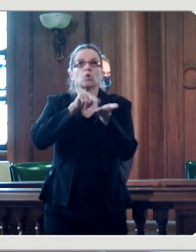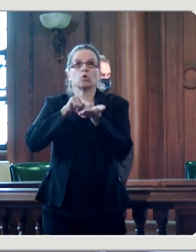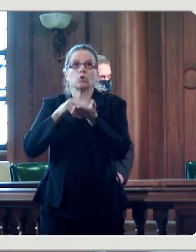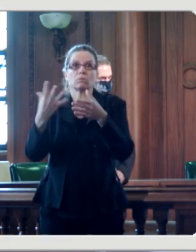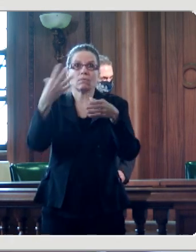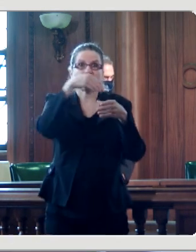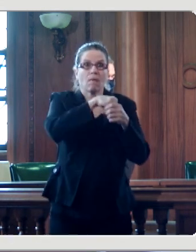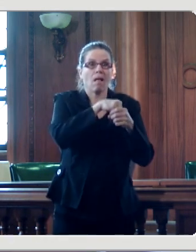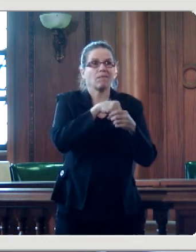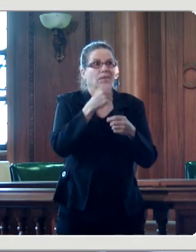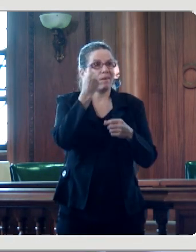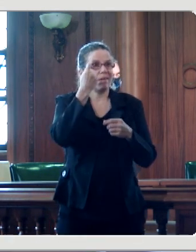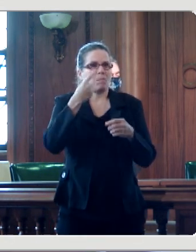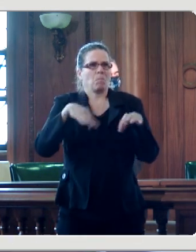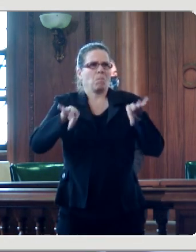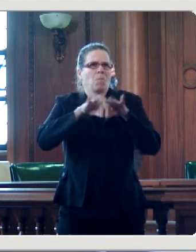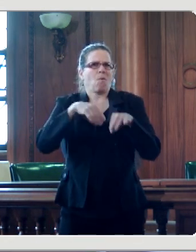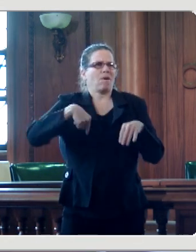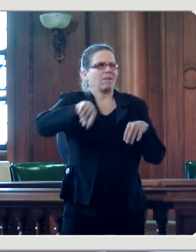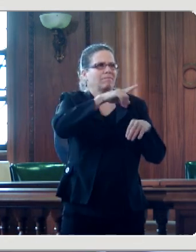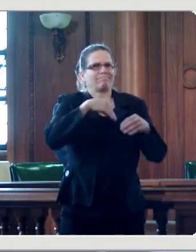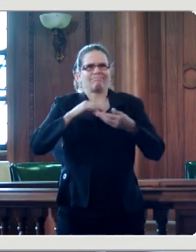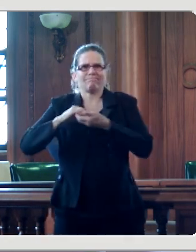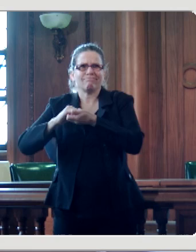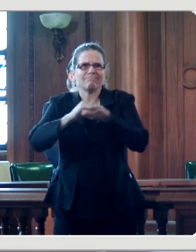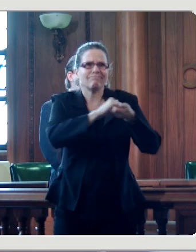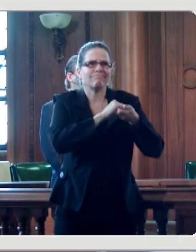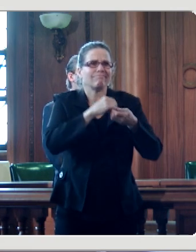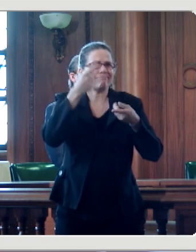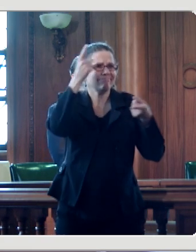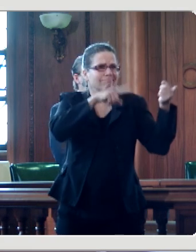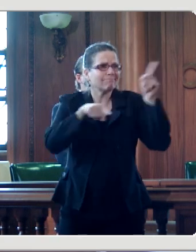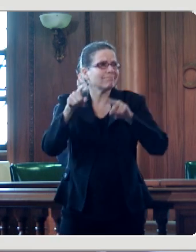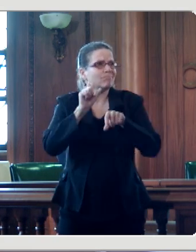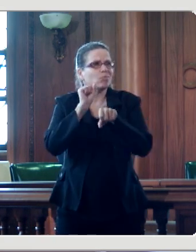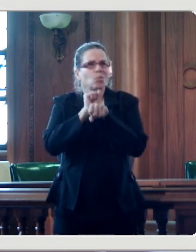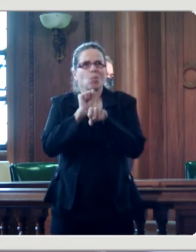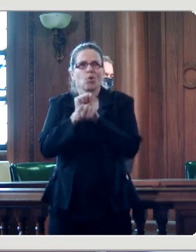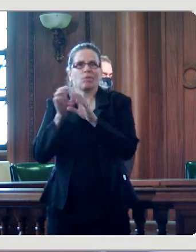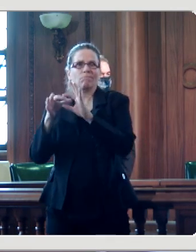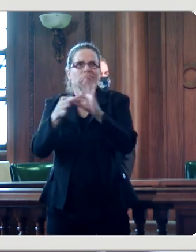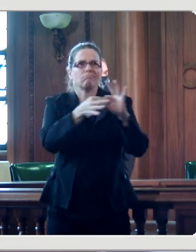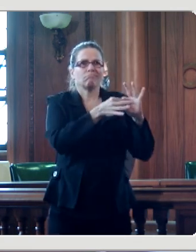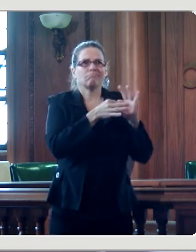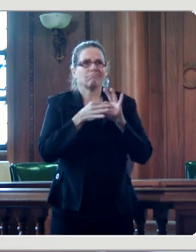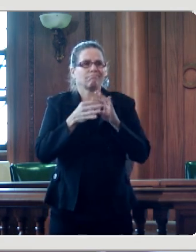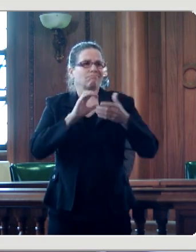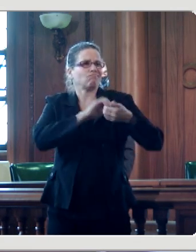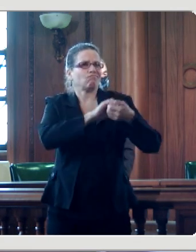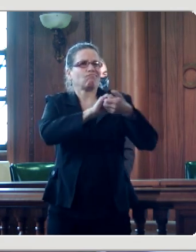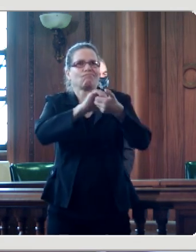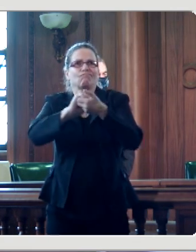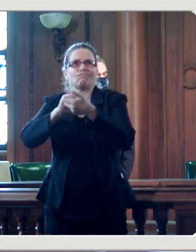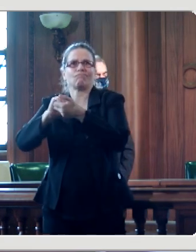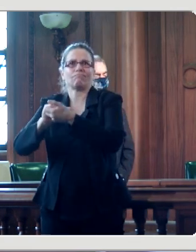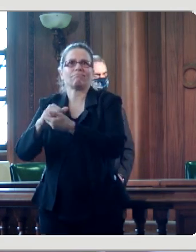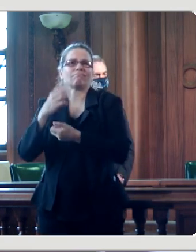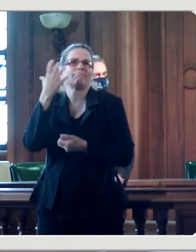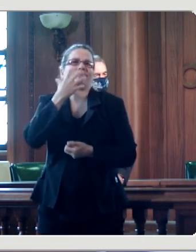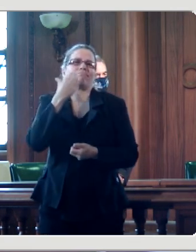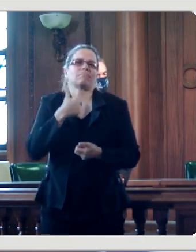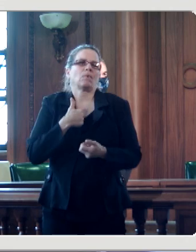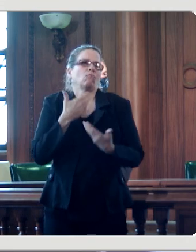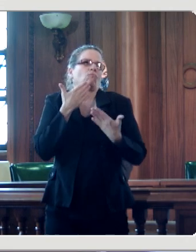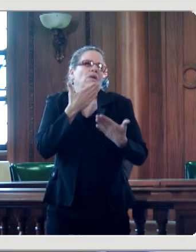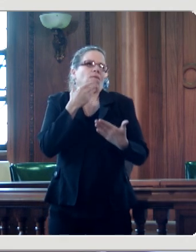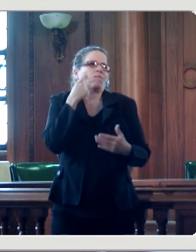cooperation, it takes collaboration, it takes partnership to get anything done in a way that hopefully